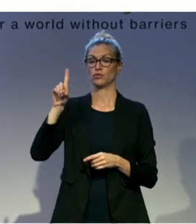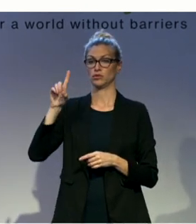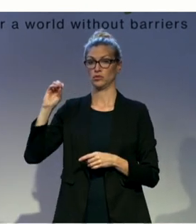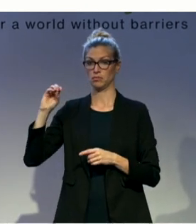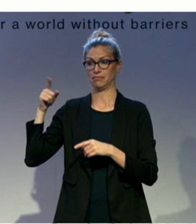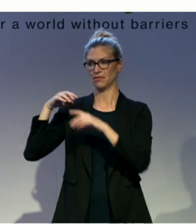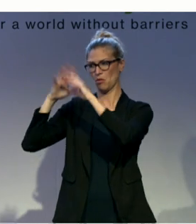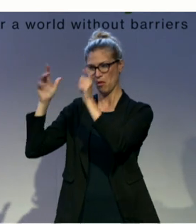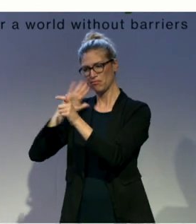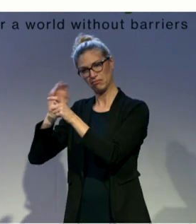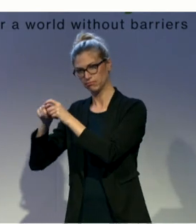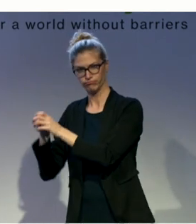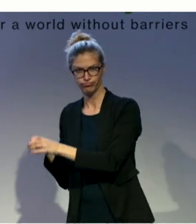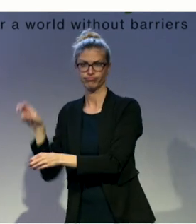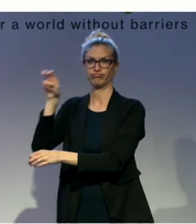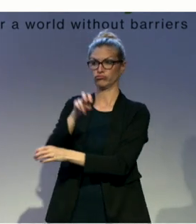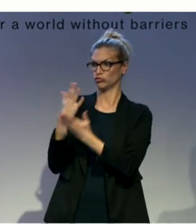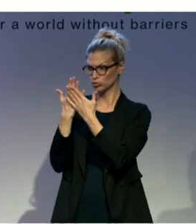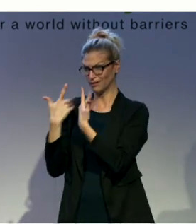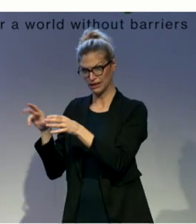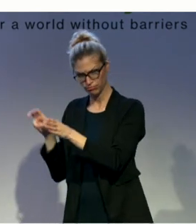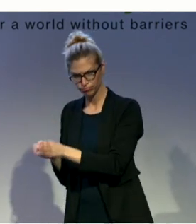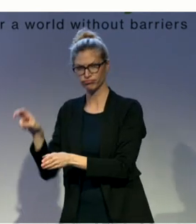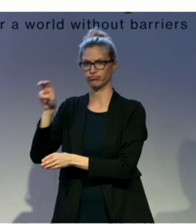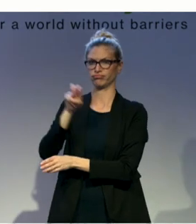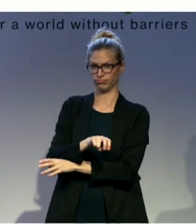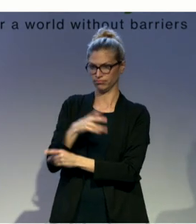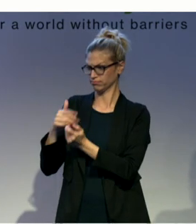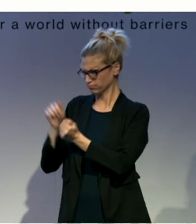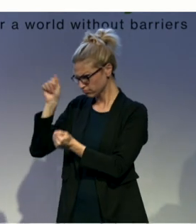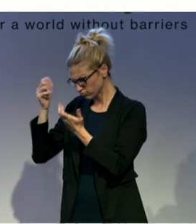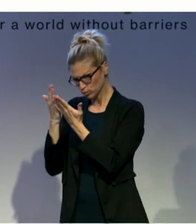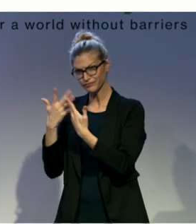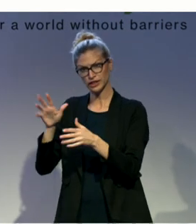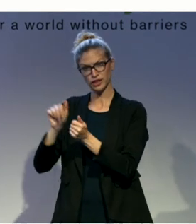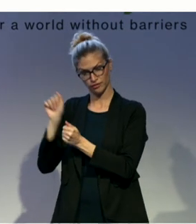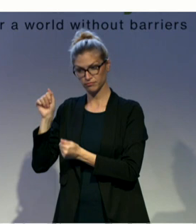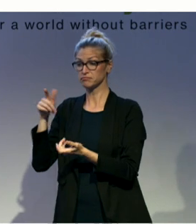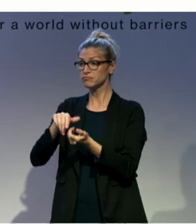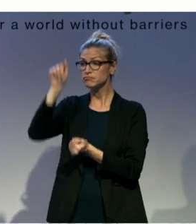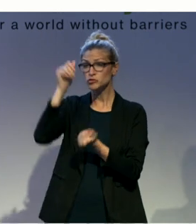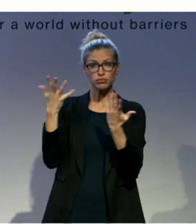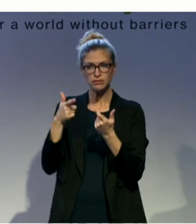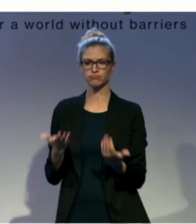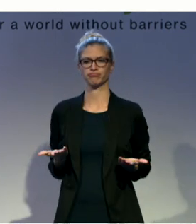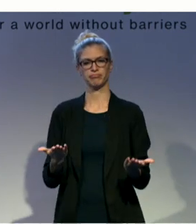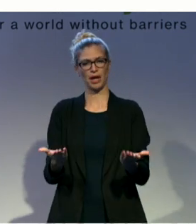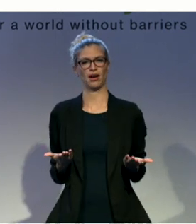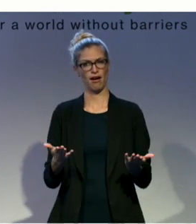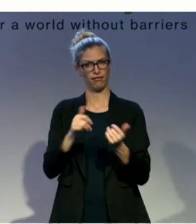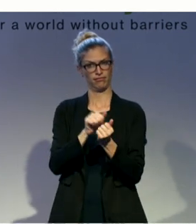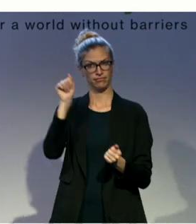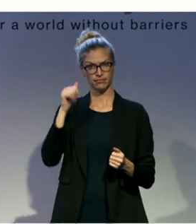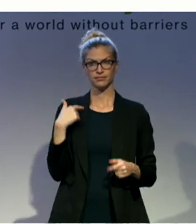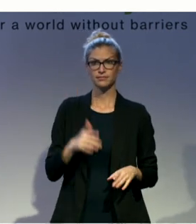baker. Before coming to Novi Sad, he lived in several different institutions from which he ran away a couple of